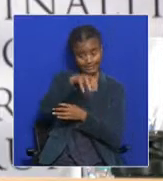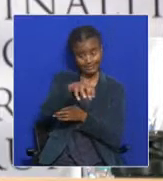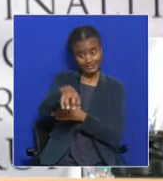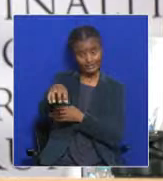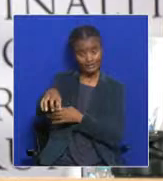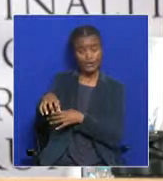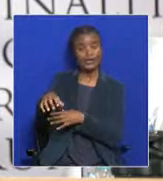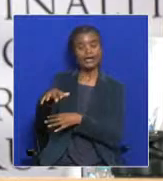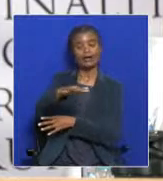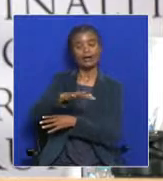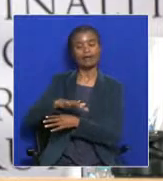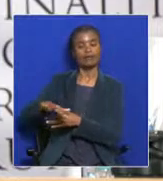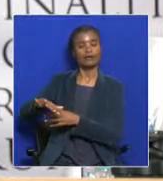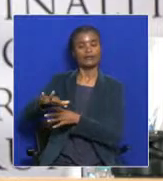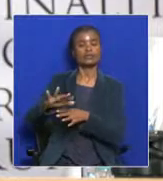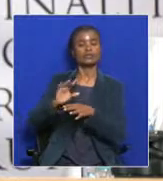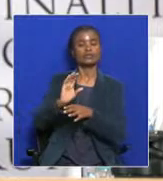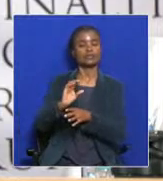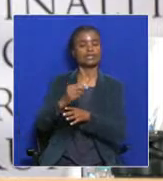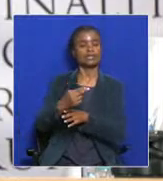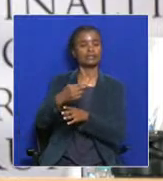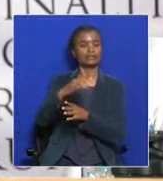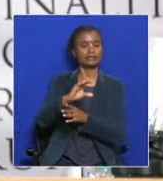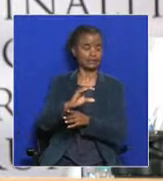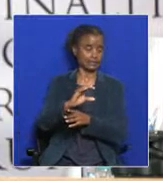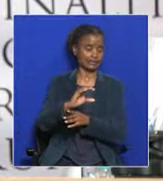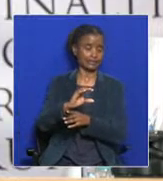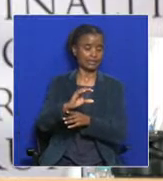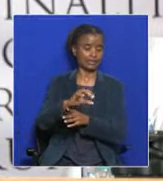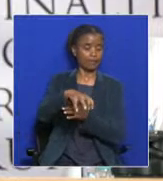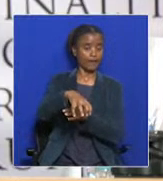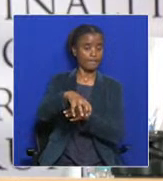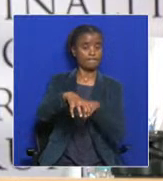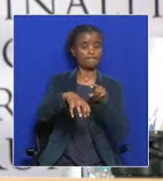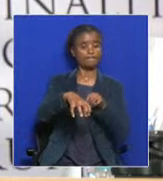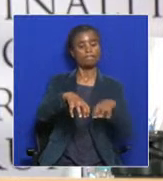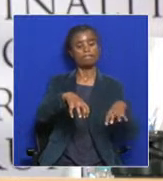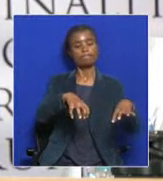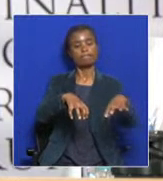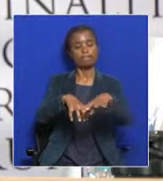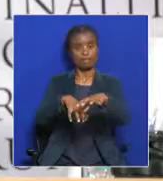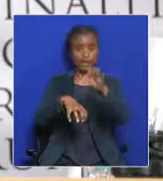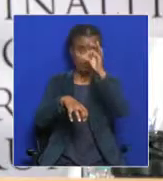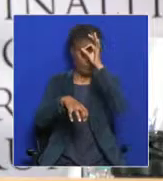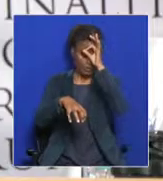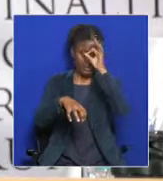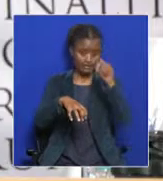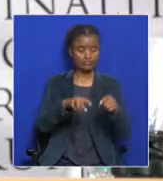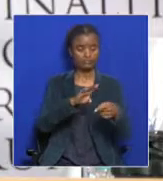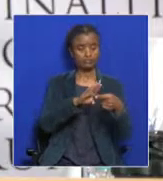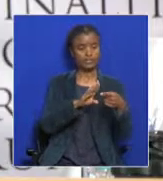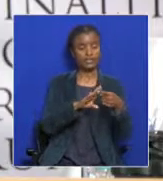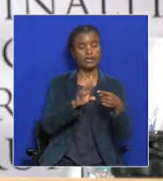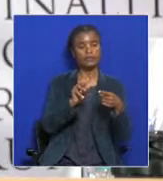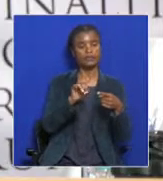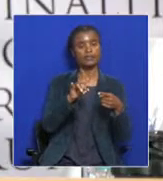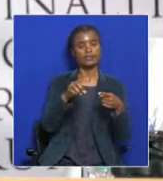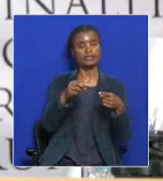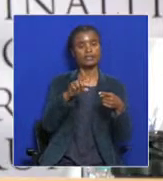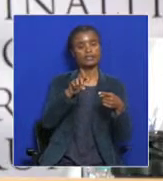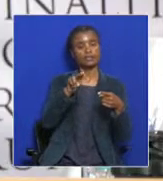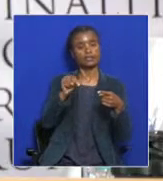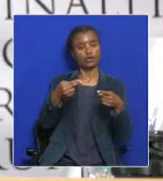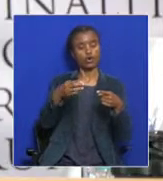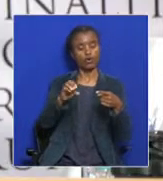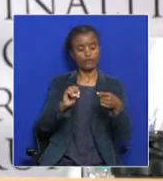had that engagement with the chair this morning. We counted Maiden Wharf. We counted, before we get to Isipingo, I think we counted Mbilo. We